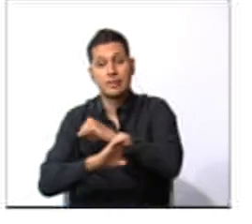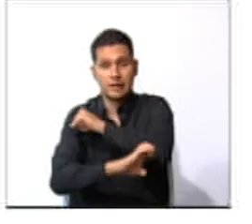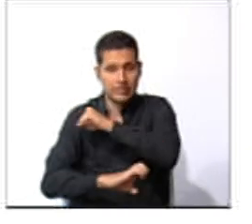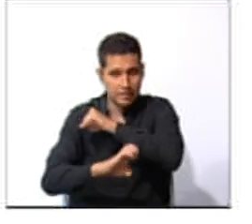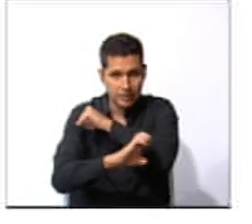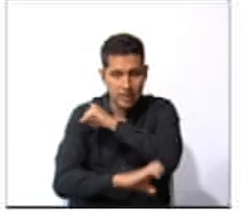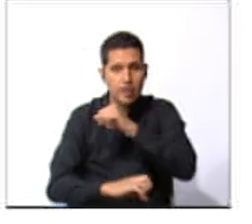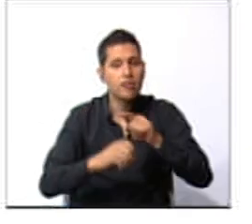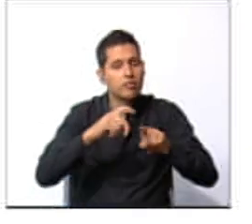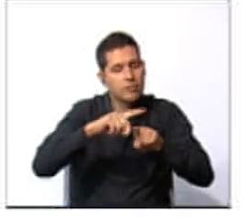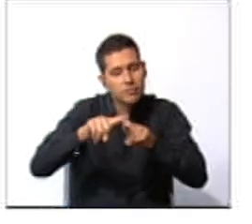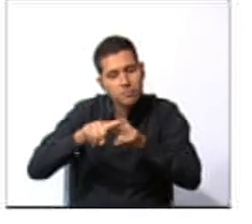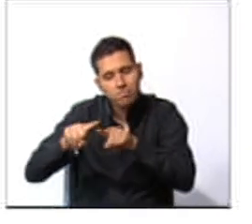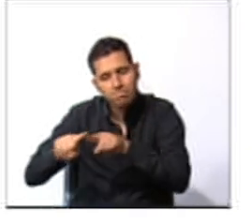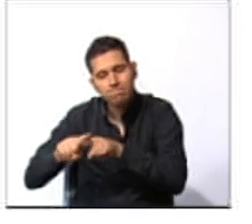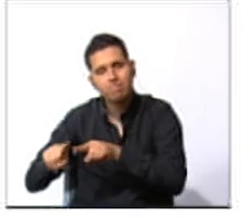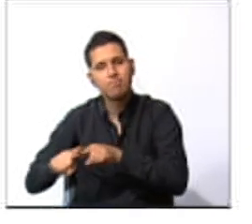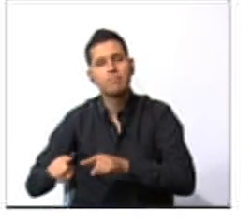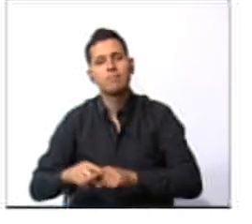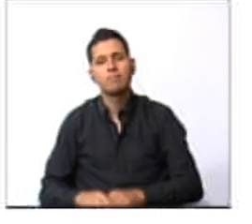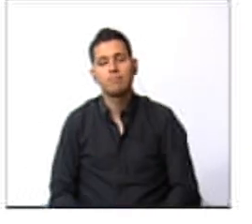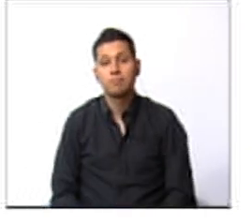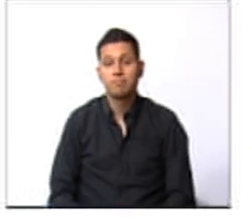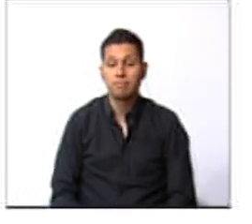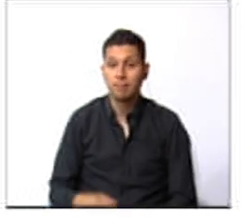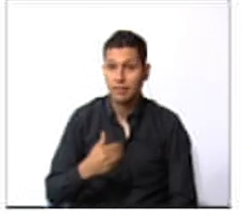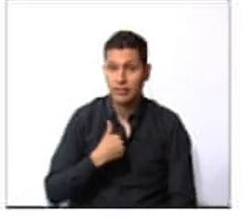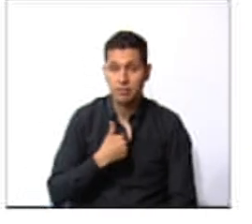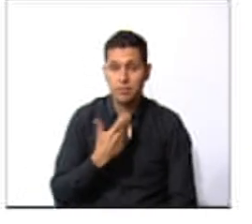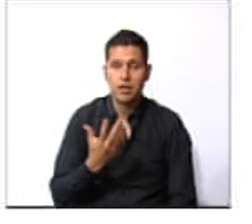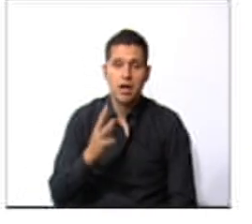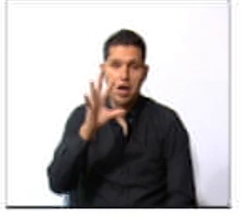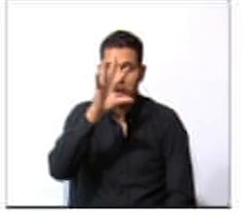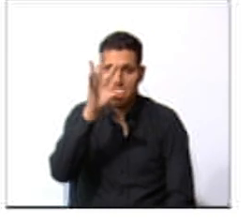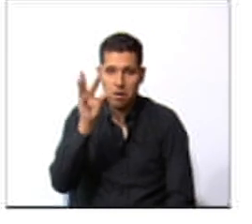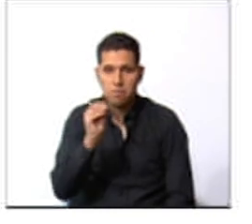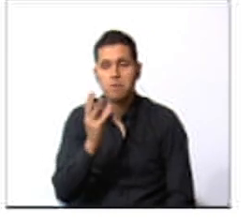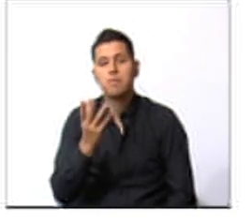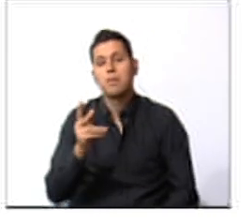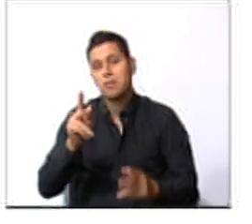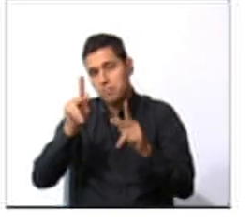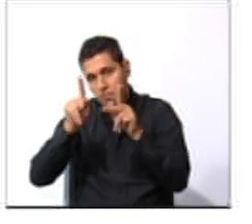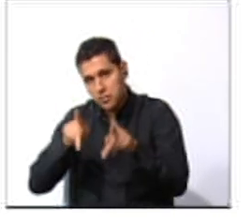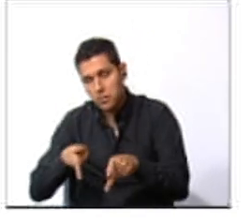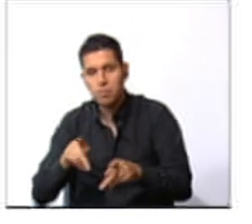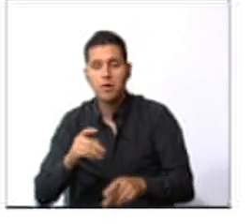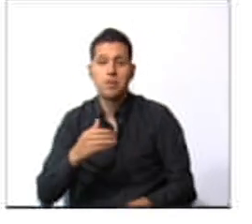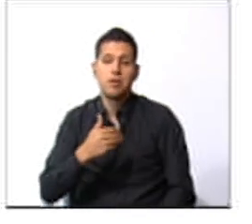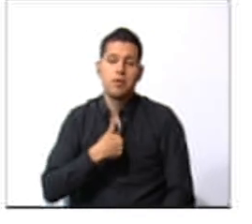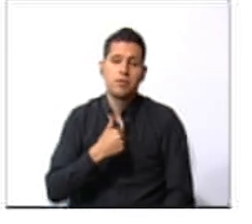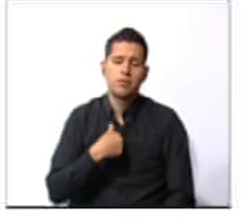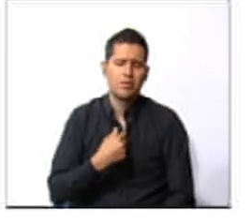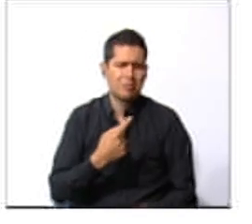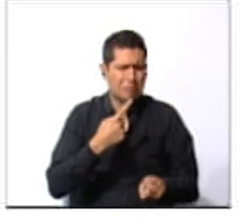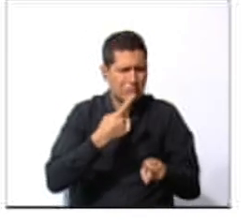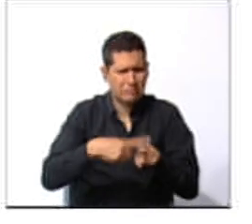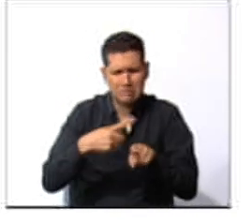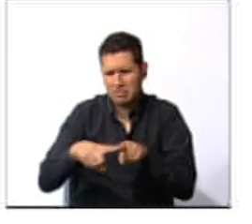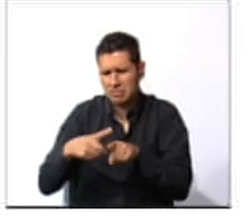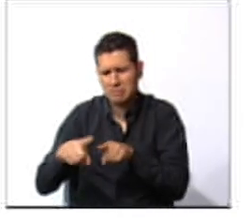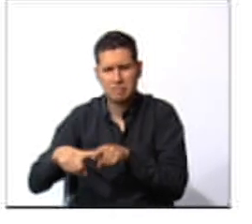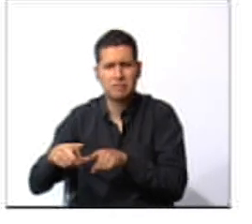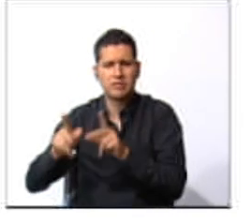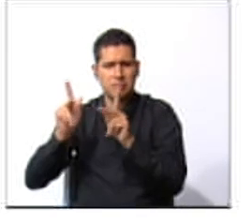from different countries. We have African people, and we have many